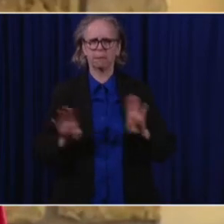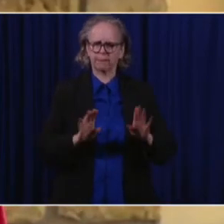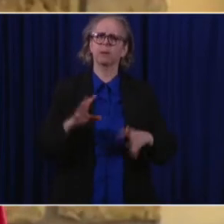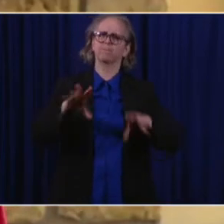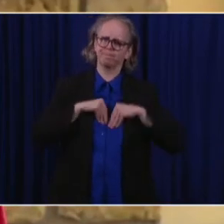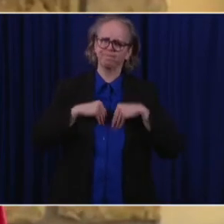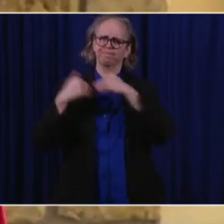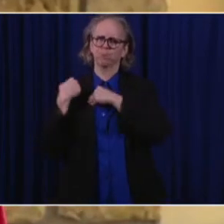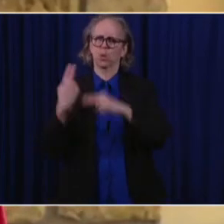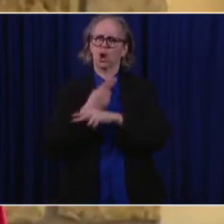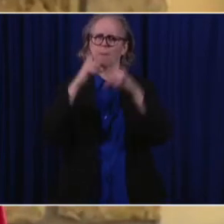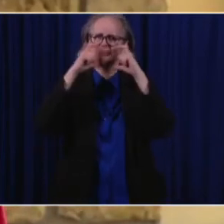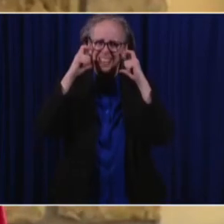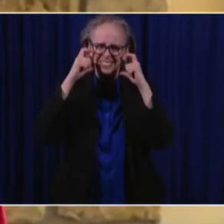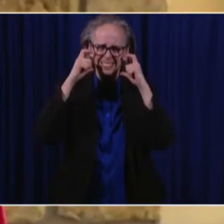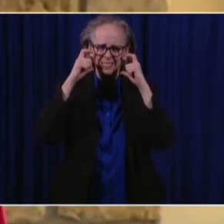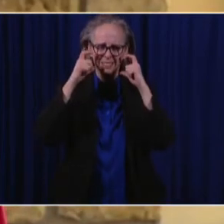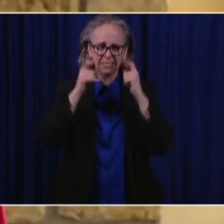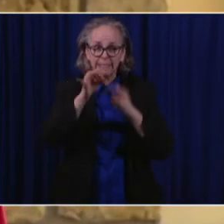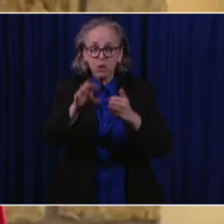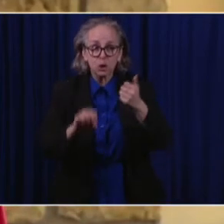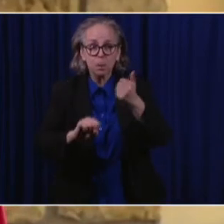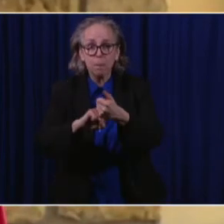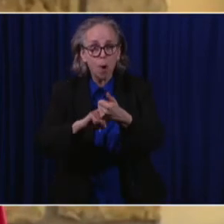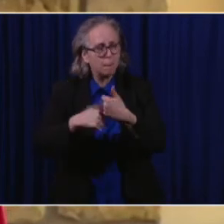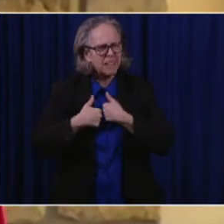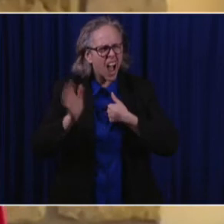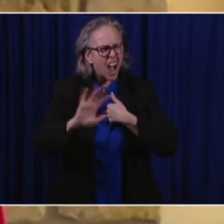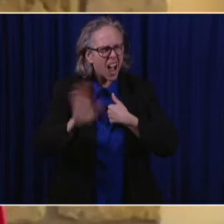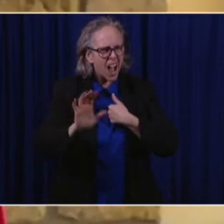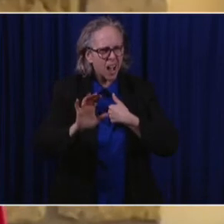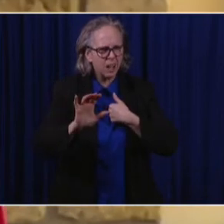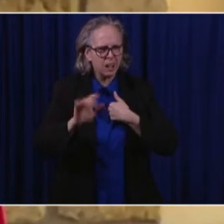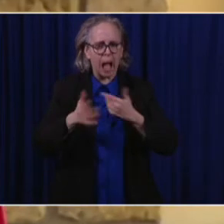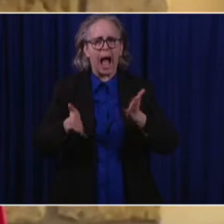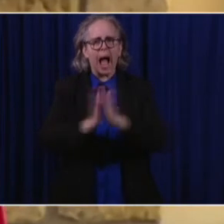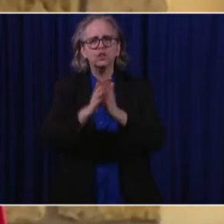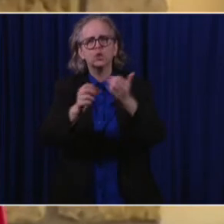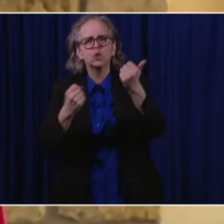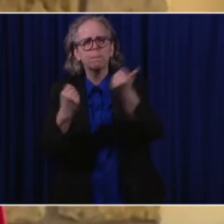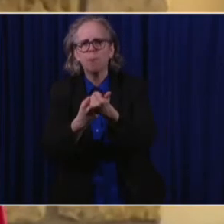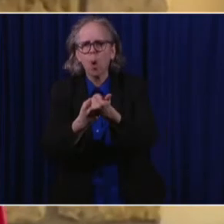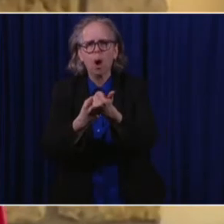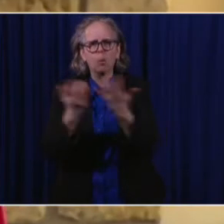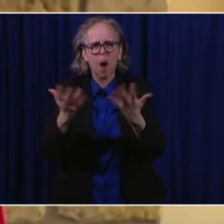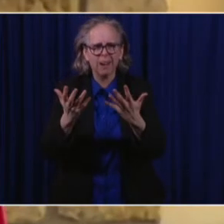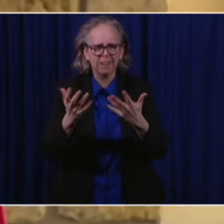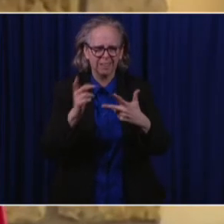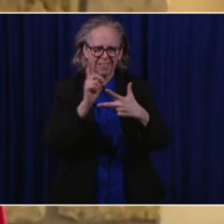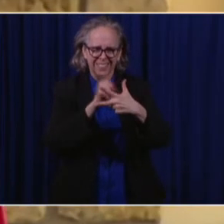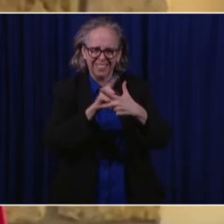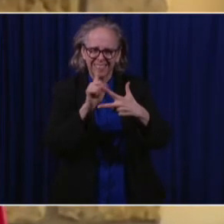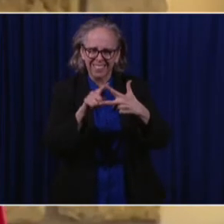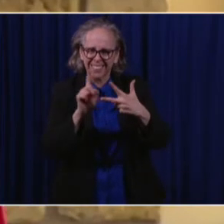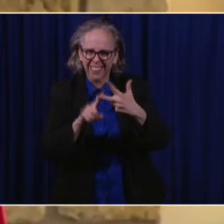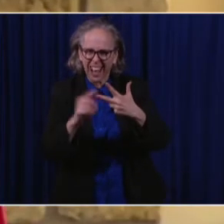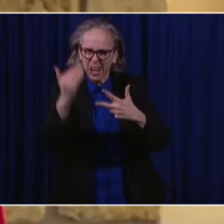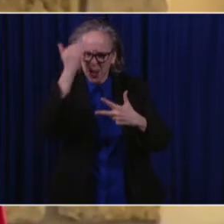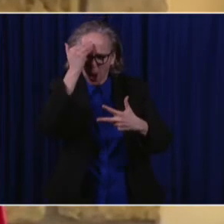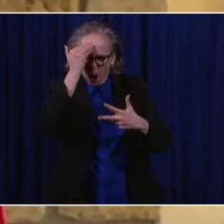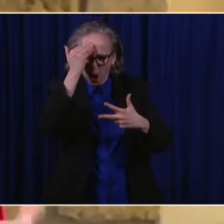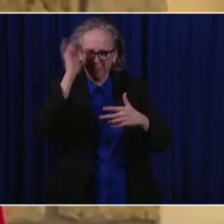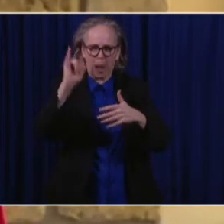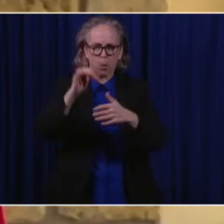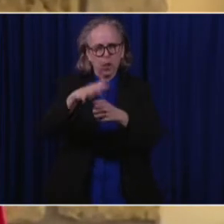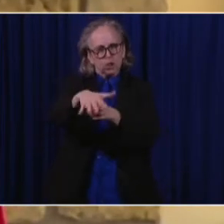for what will move the ball here, which will reduce the number of cases, number of people get infected, which